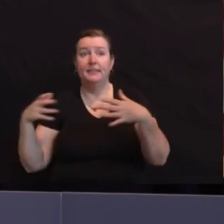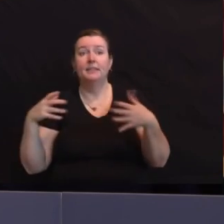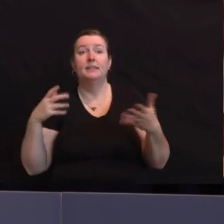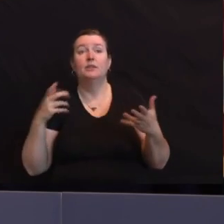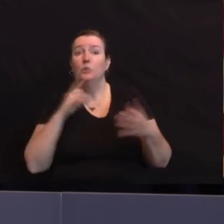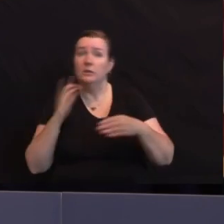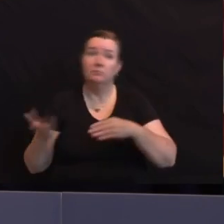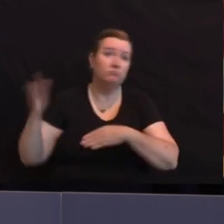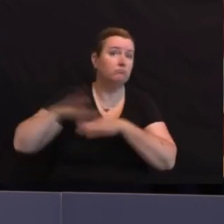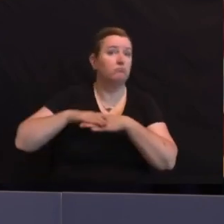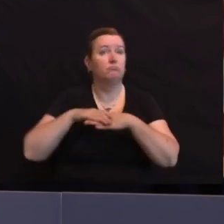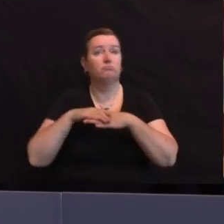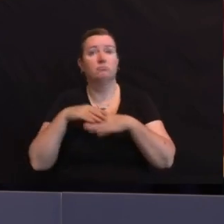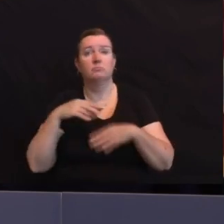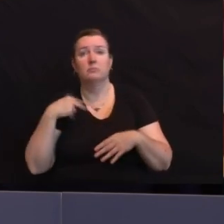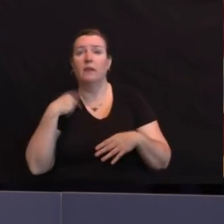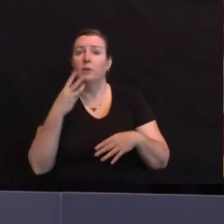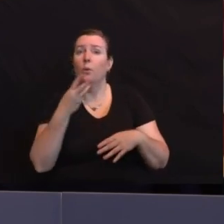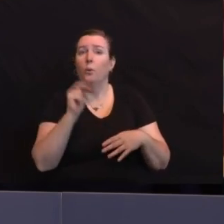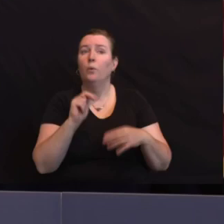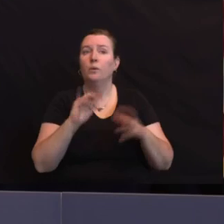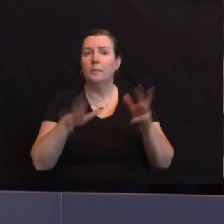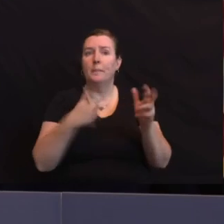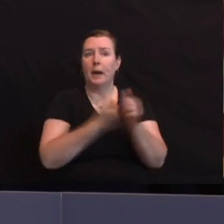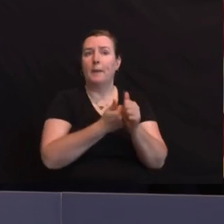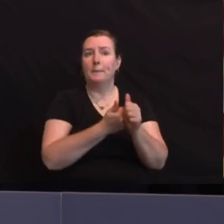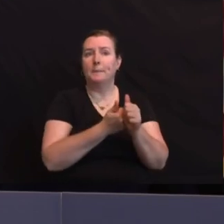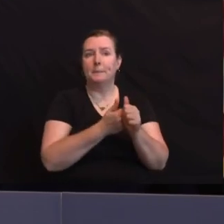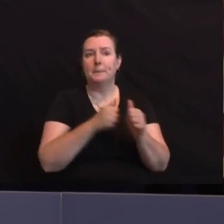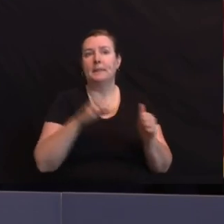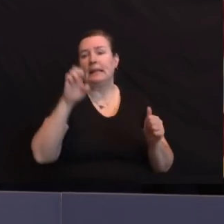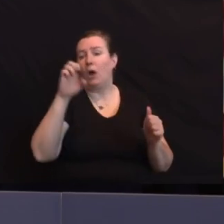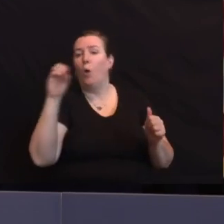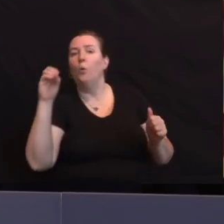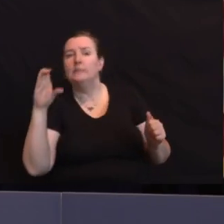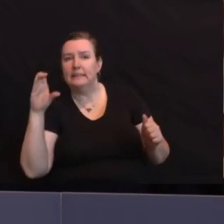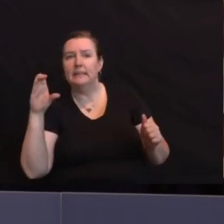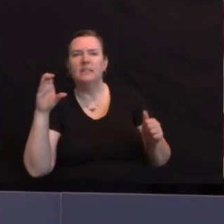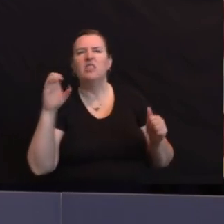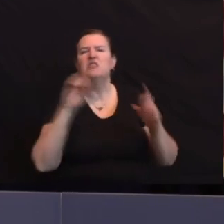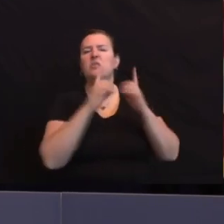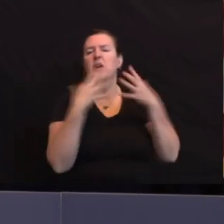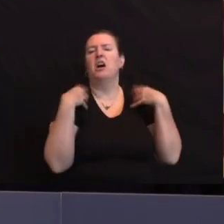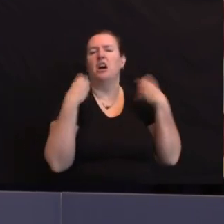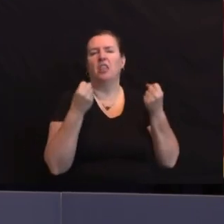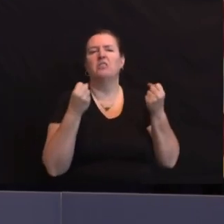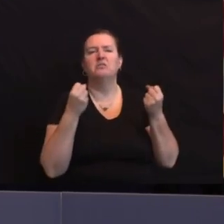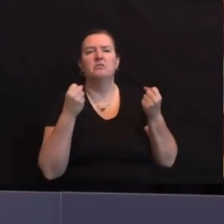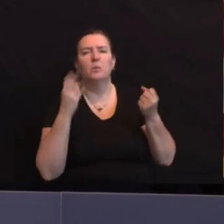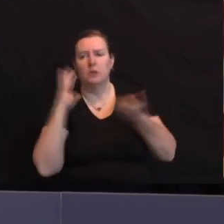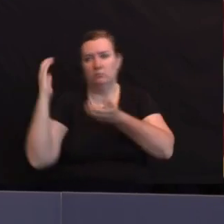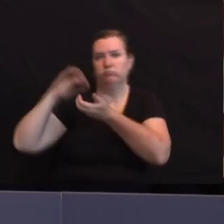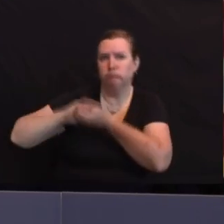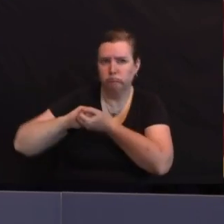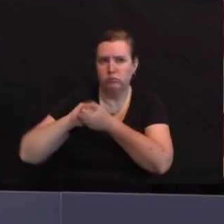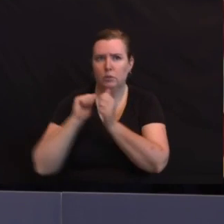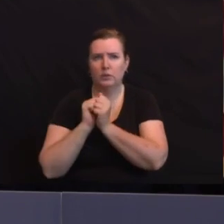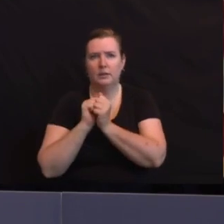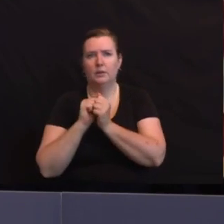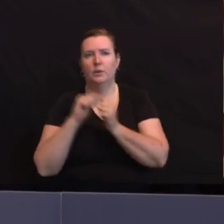they will have their own EOC at the Department of Health that will work closely with the Office of Emergency